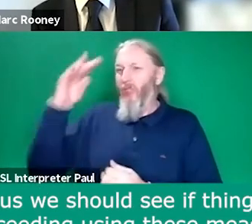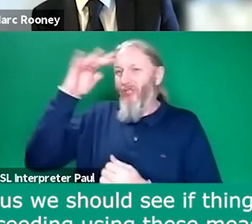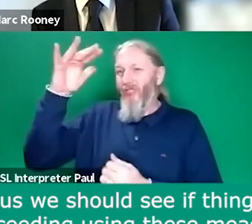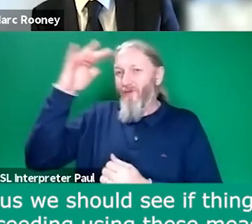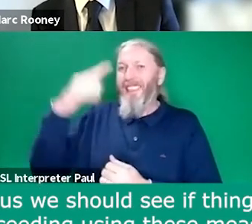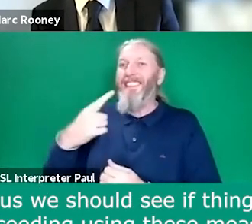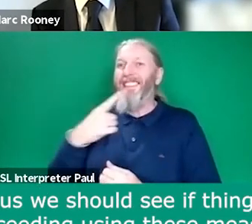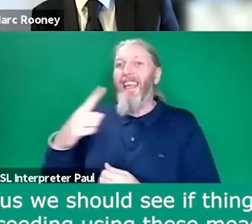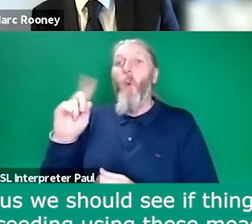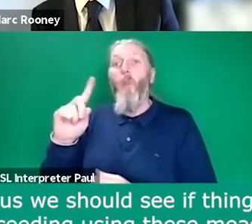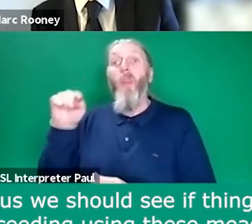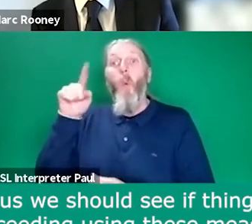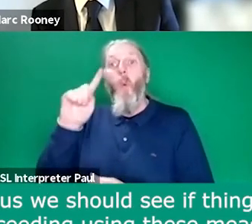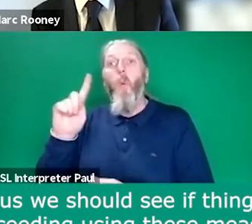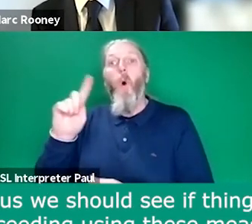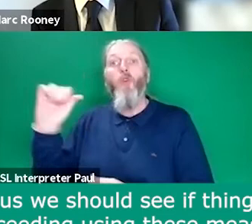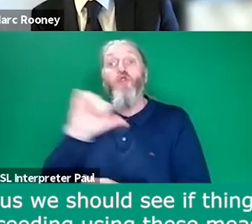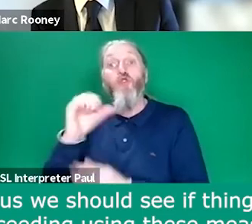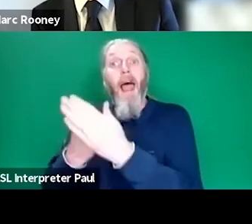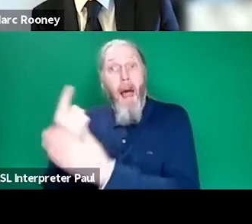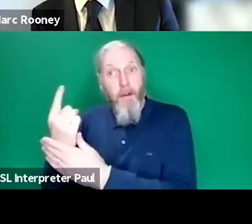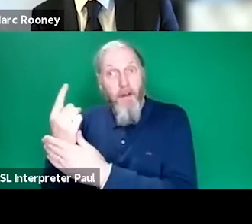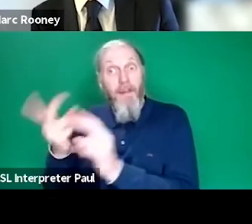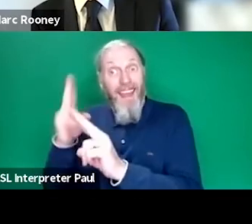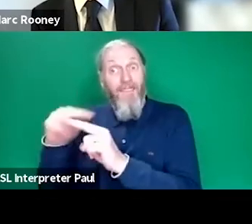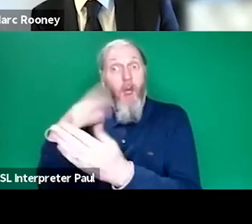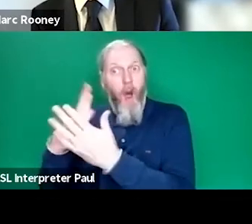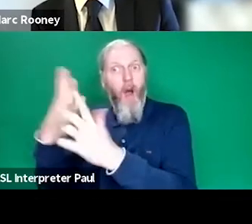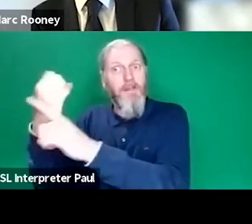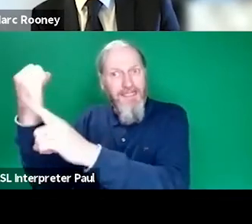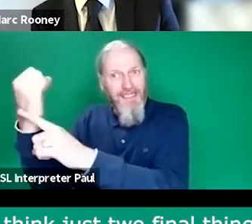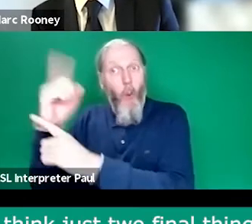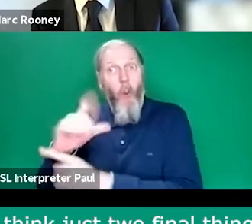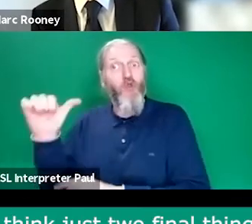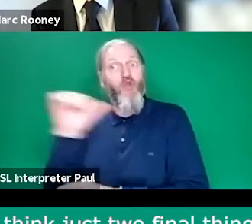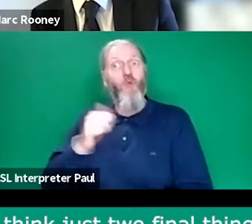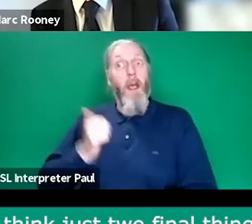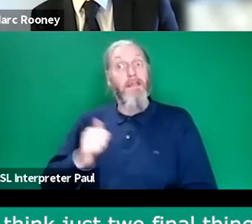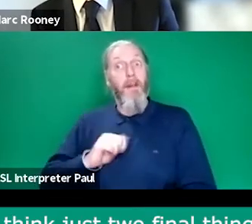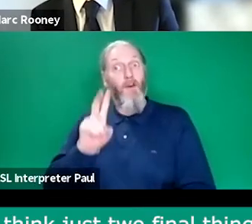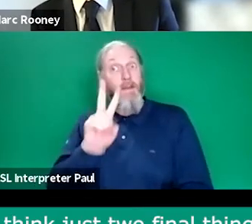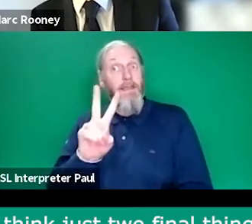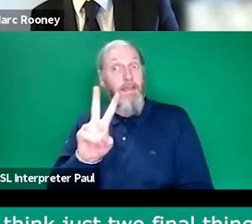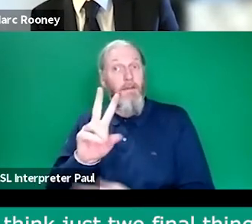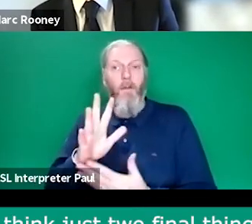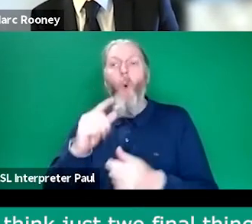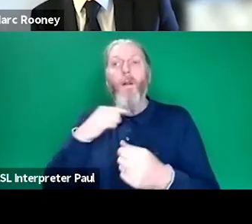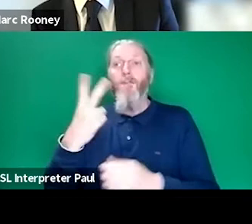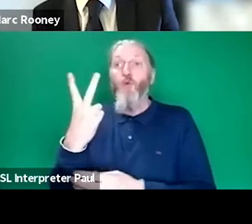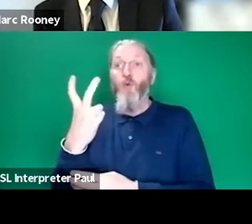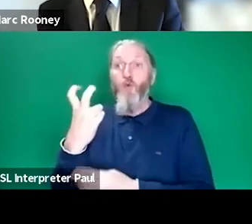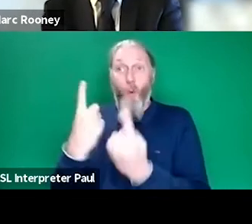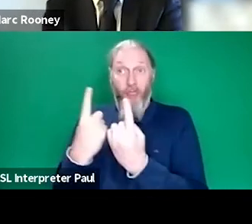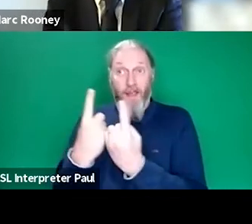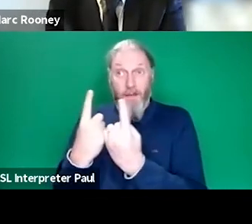see if things are succeeding using these measures? And I think just two final things. One,